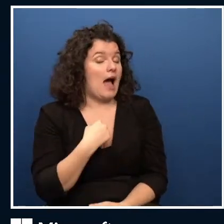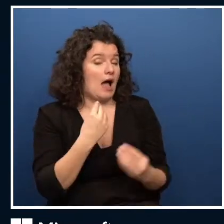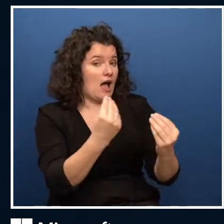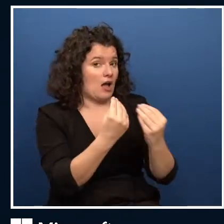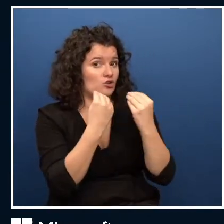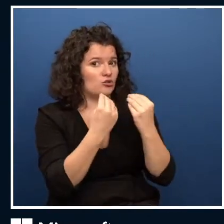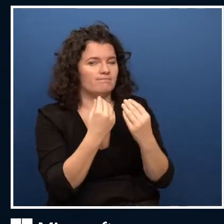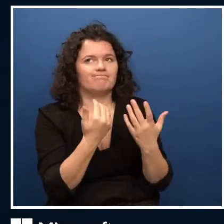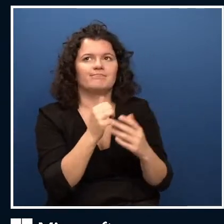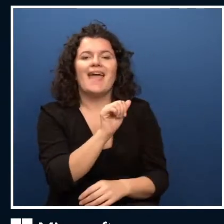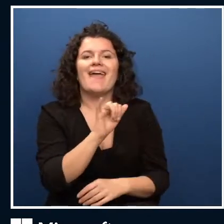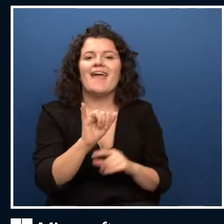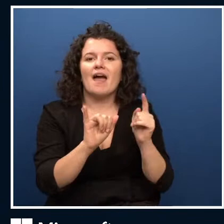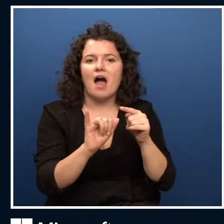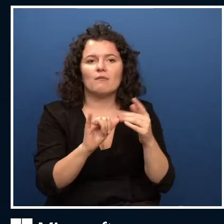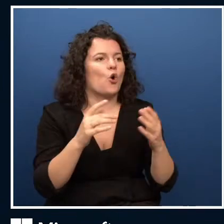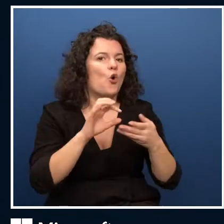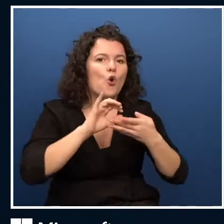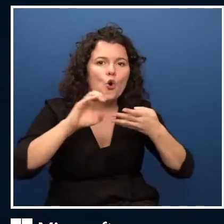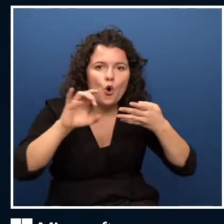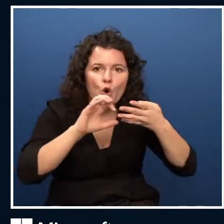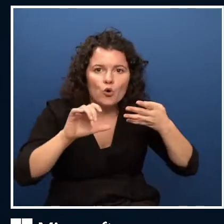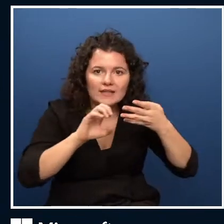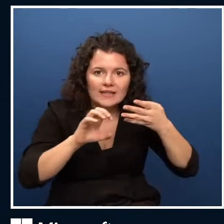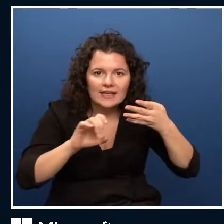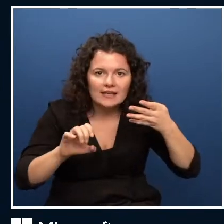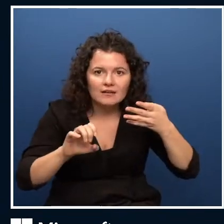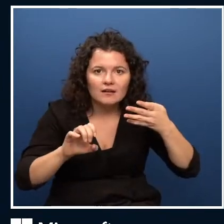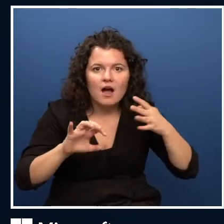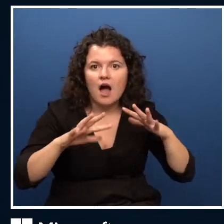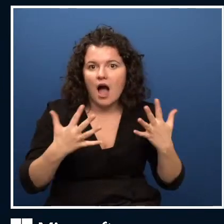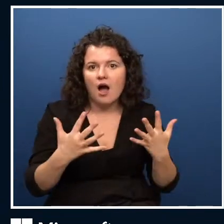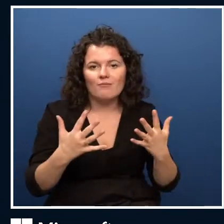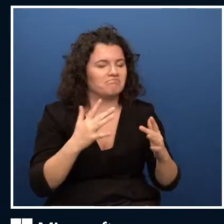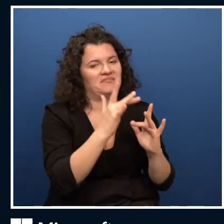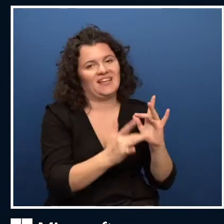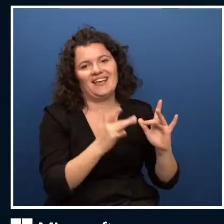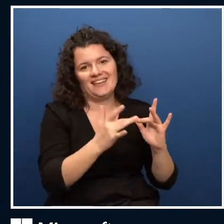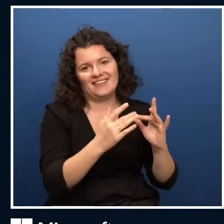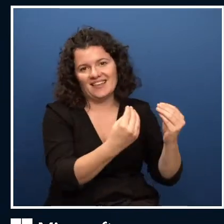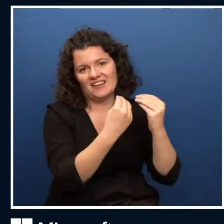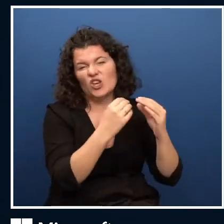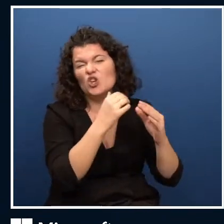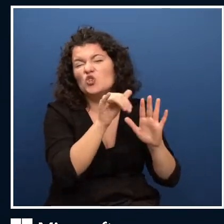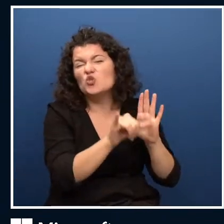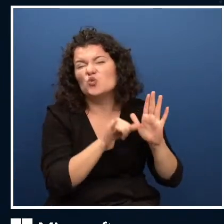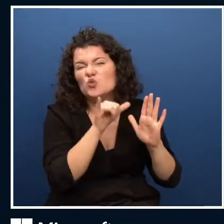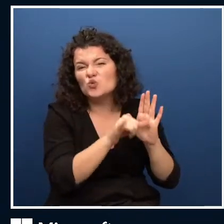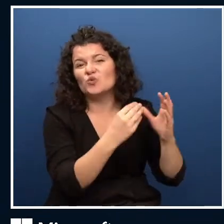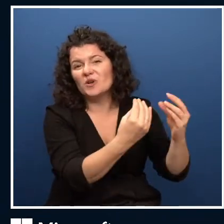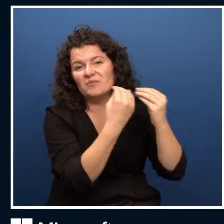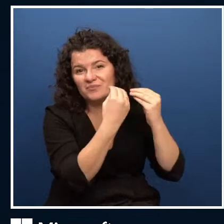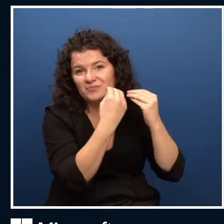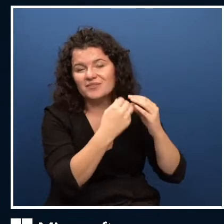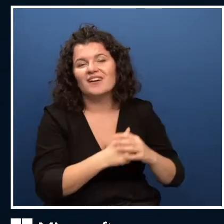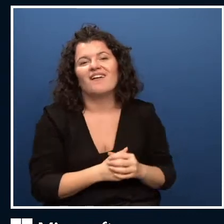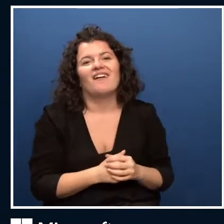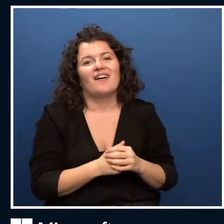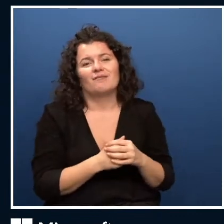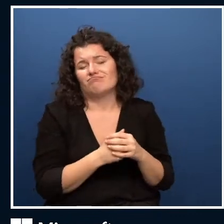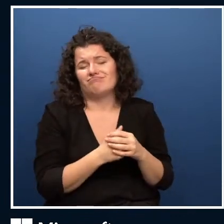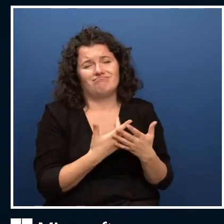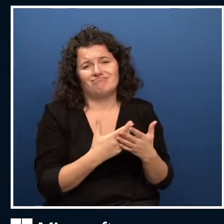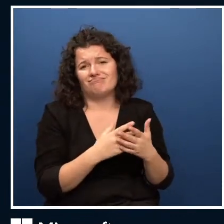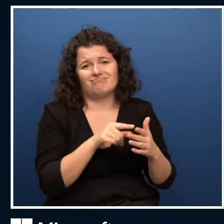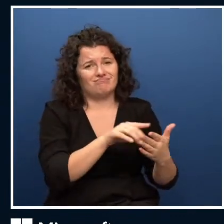or coding, everything was off of internet, from YouTube and all those resources. I didn't take